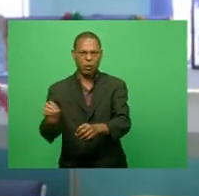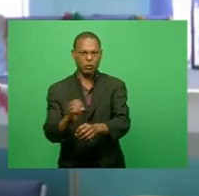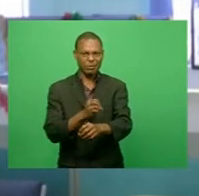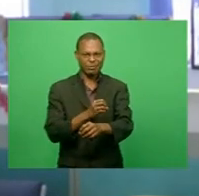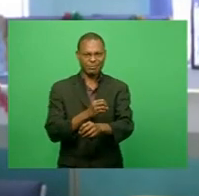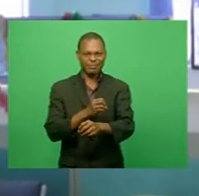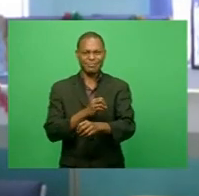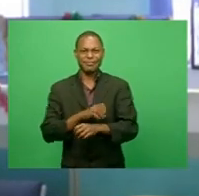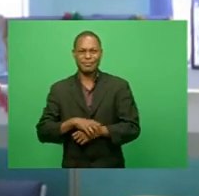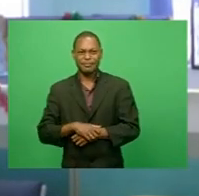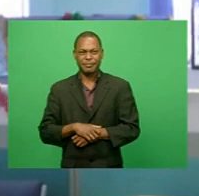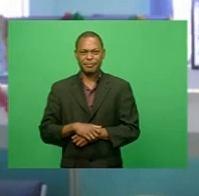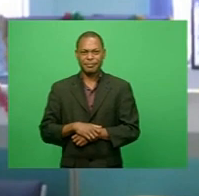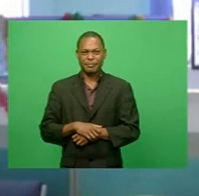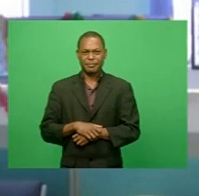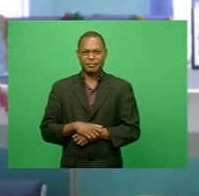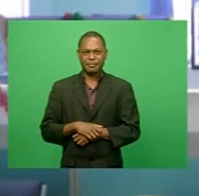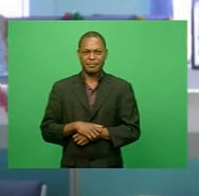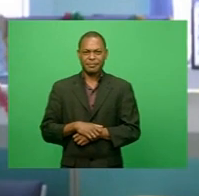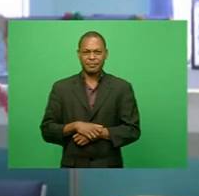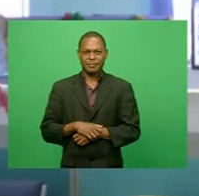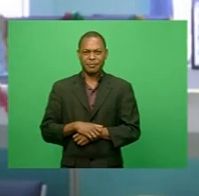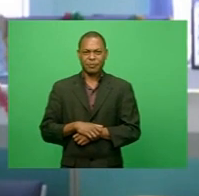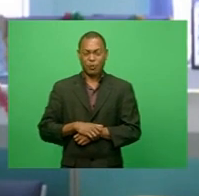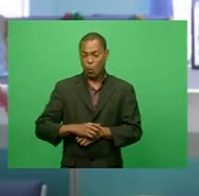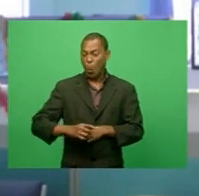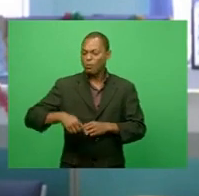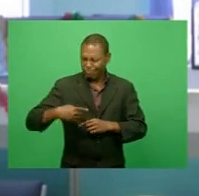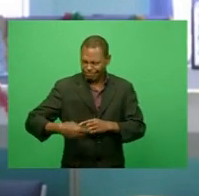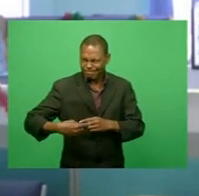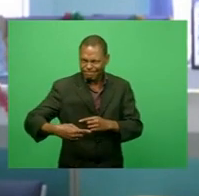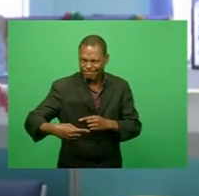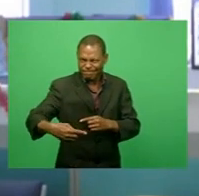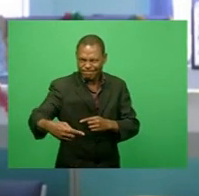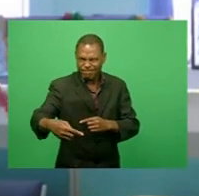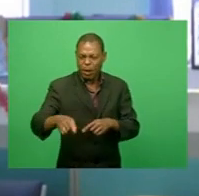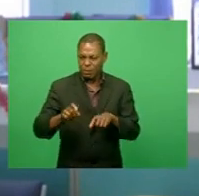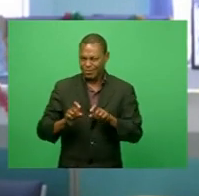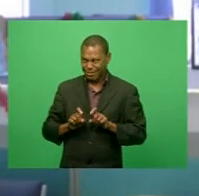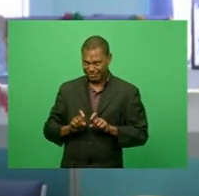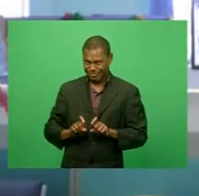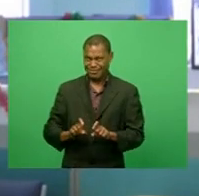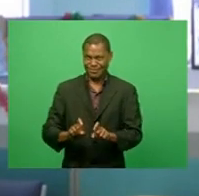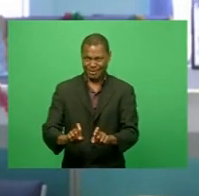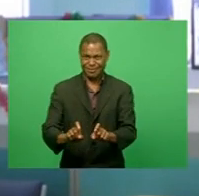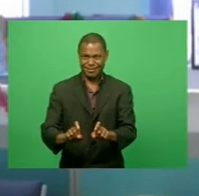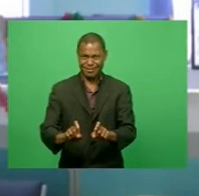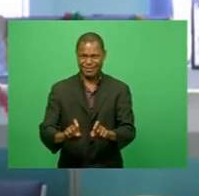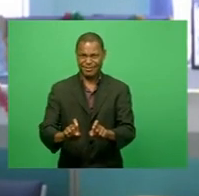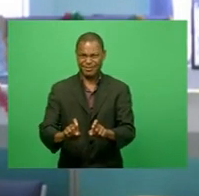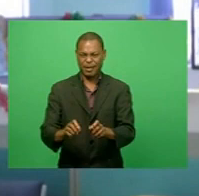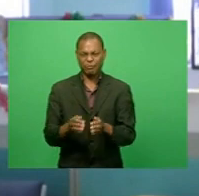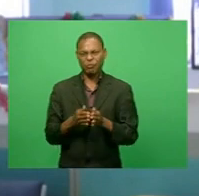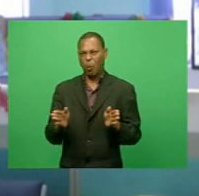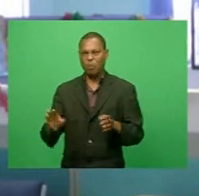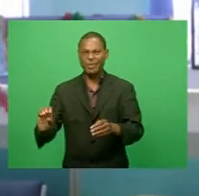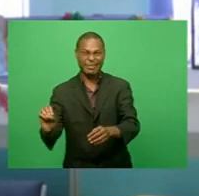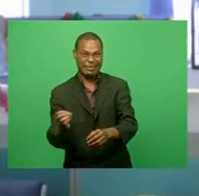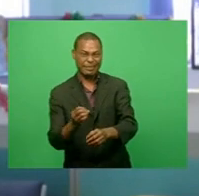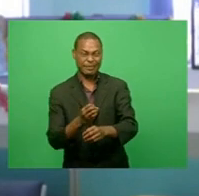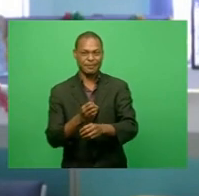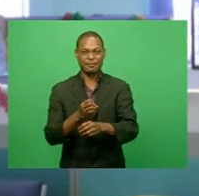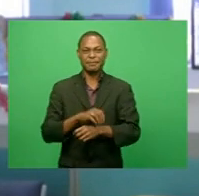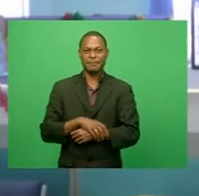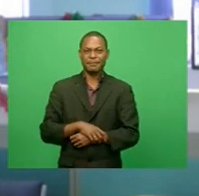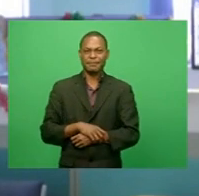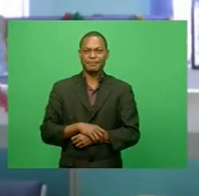Fiji. It will continue to linger around open waters